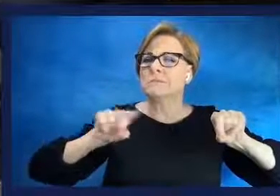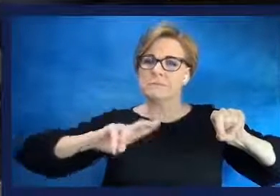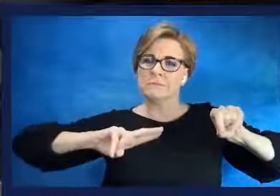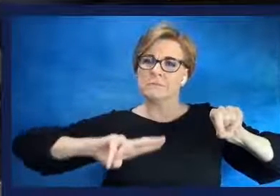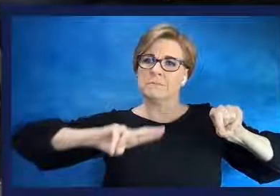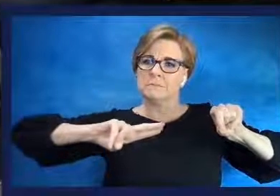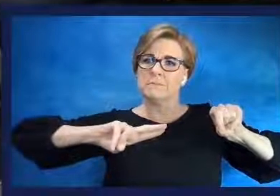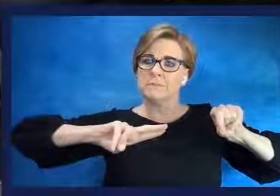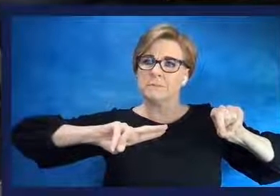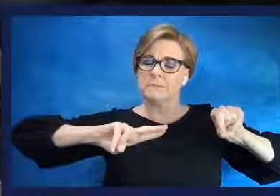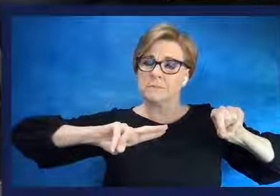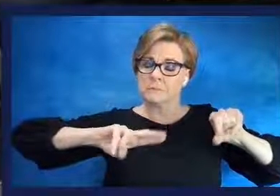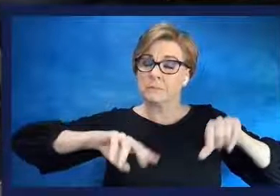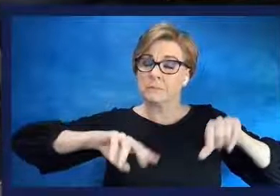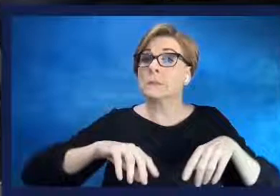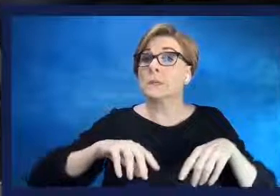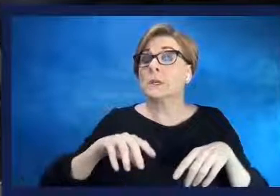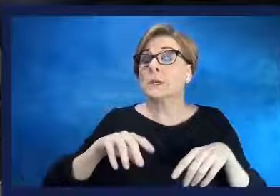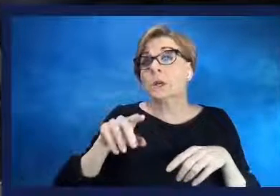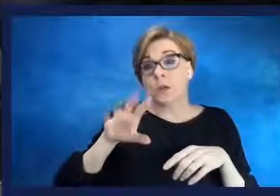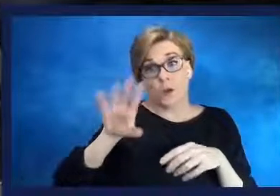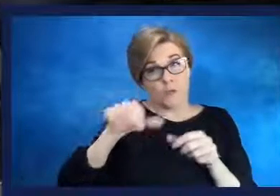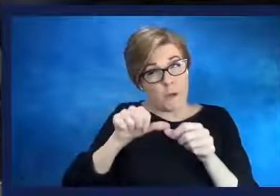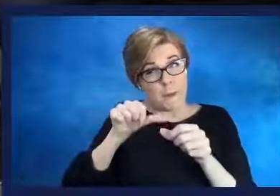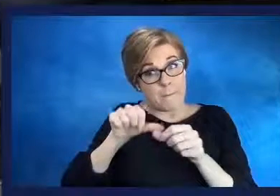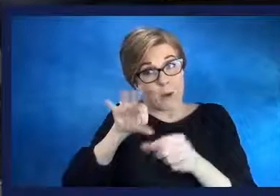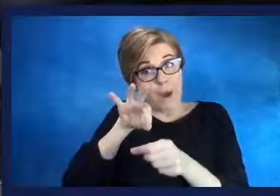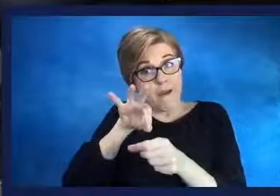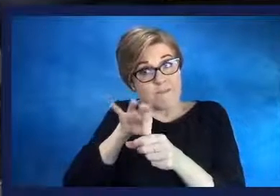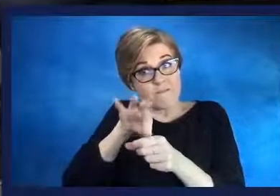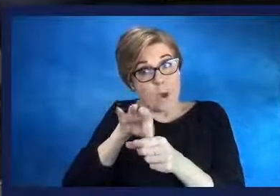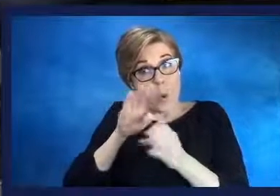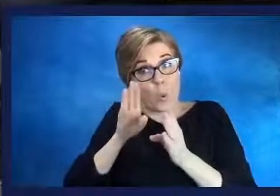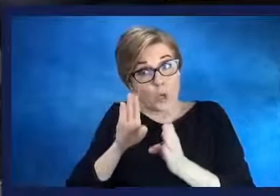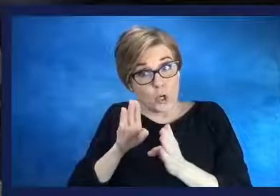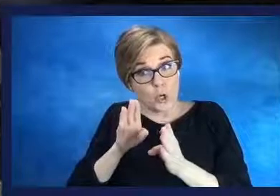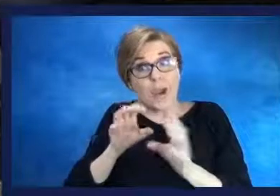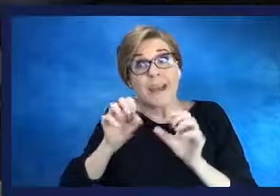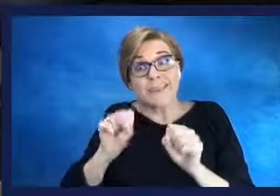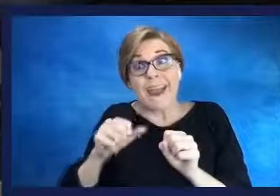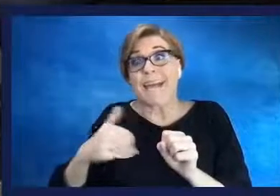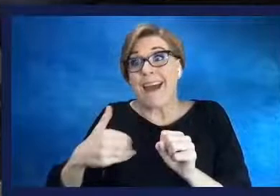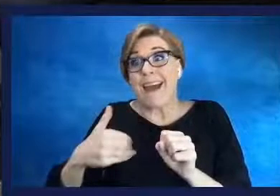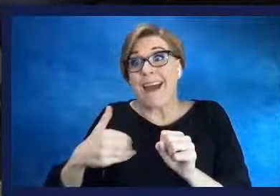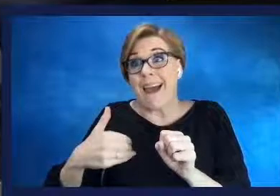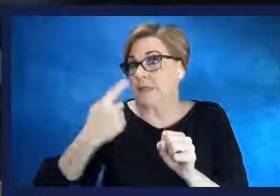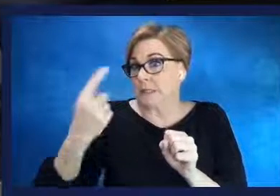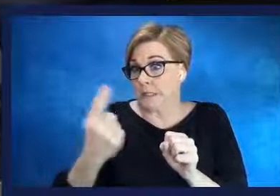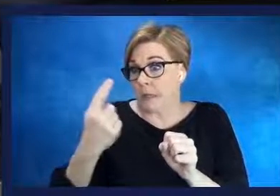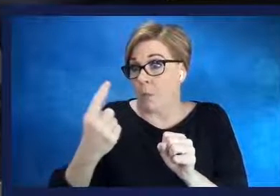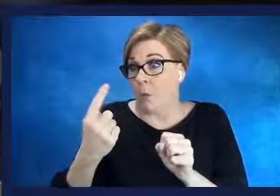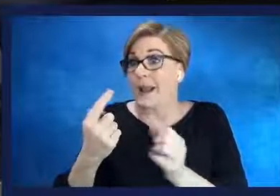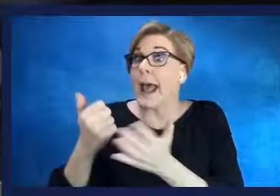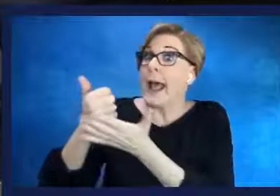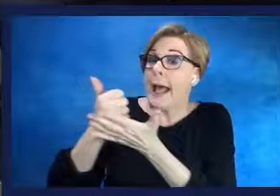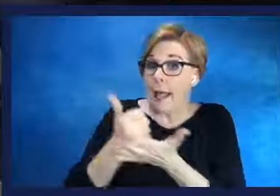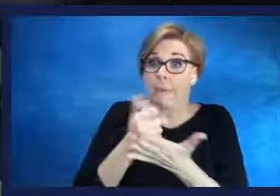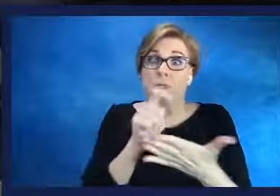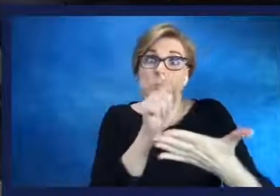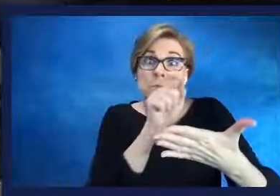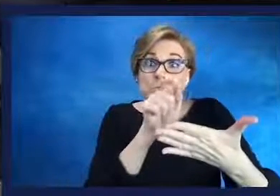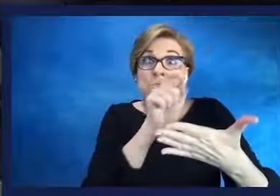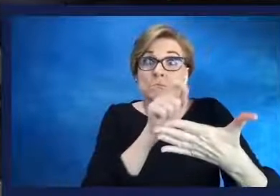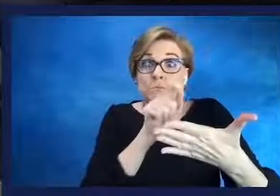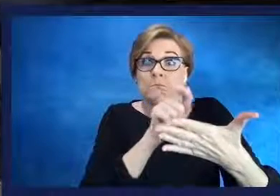voter is aware that they can get assistance, but they need to sign that or make their mark, whatever that may be. So that if we have that on file, we will verify that.